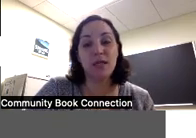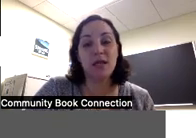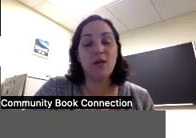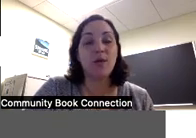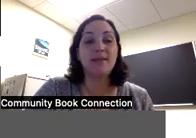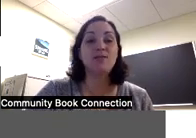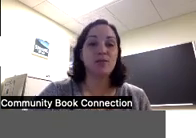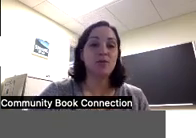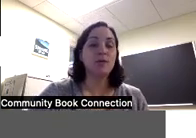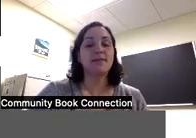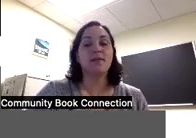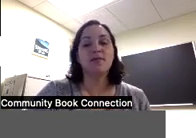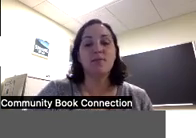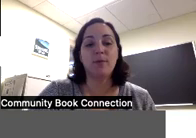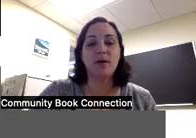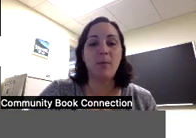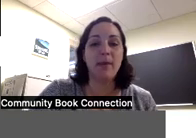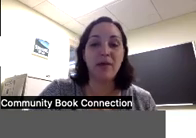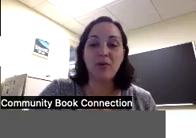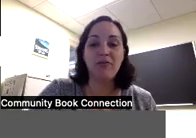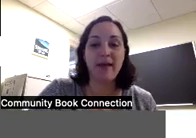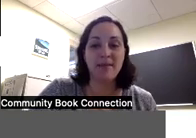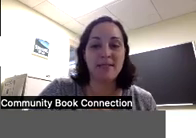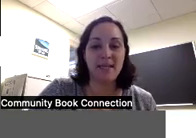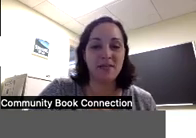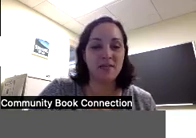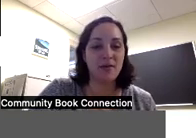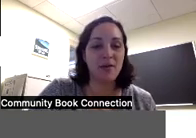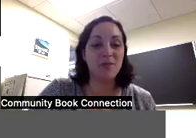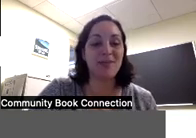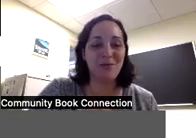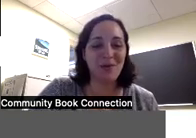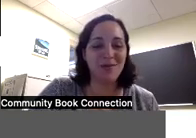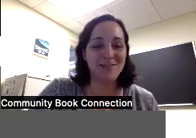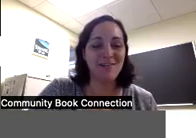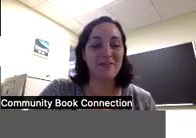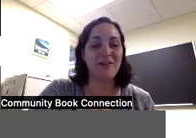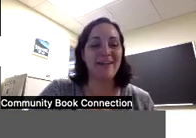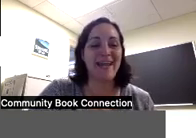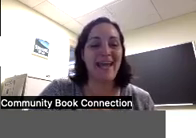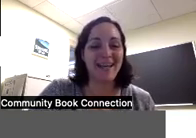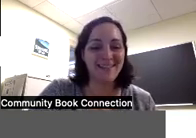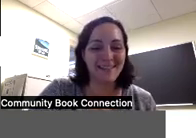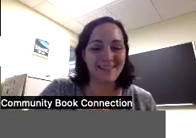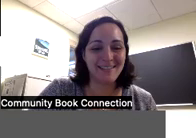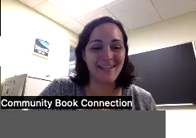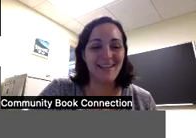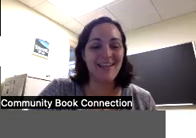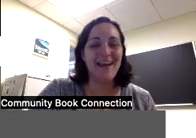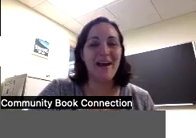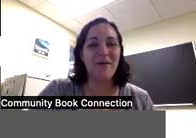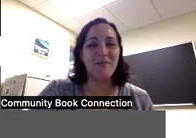2022. What they do is they use what we call microfragmentation, which, by the way, was discovered on